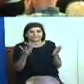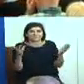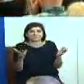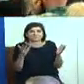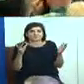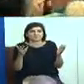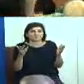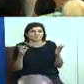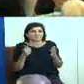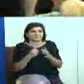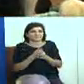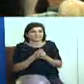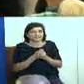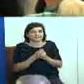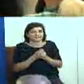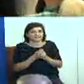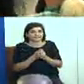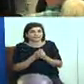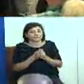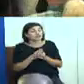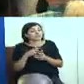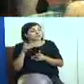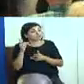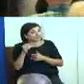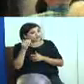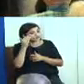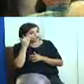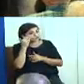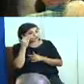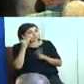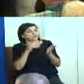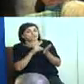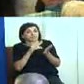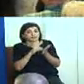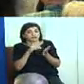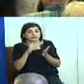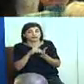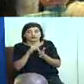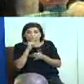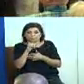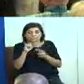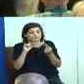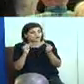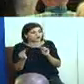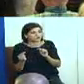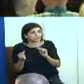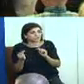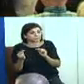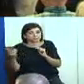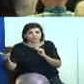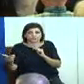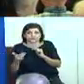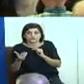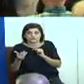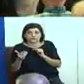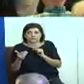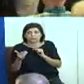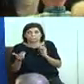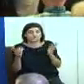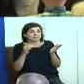her. But I do know that oftentimes it doesn't hurt to invite and